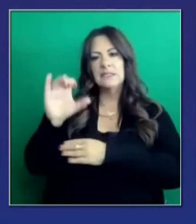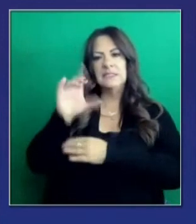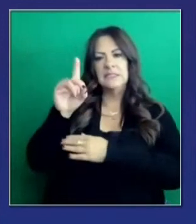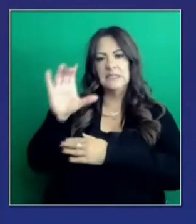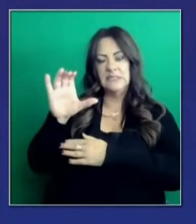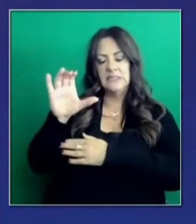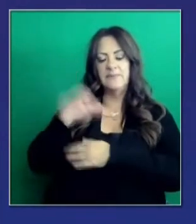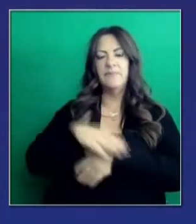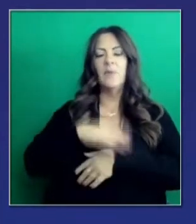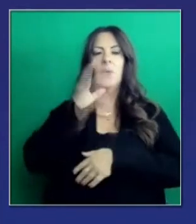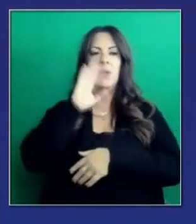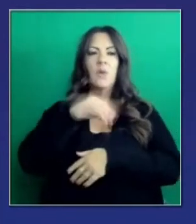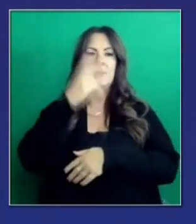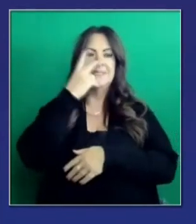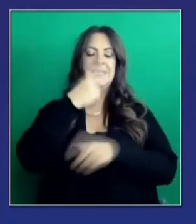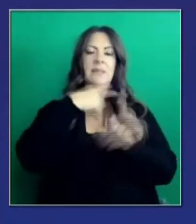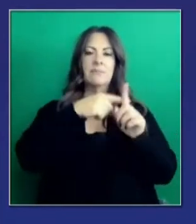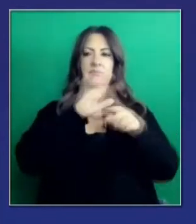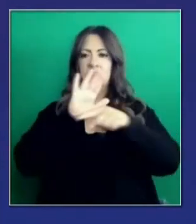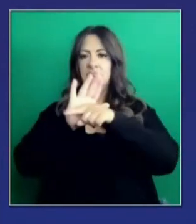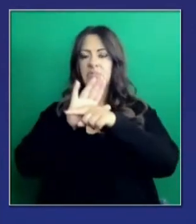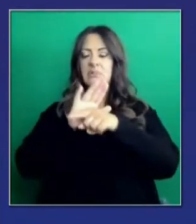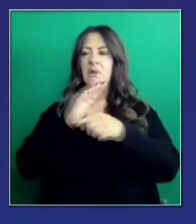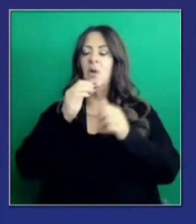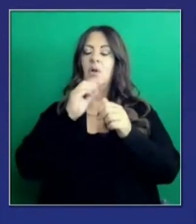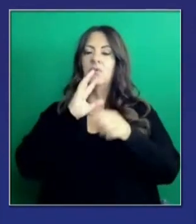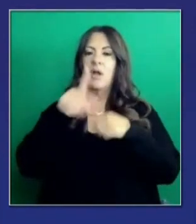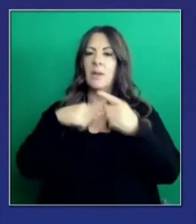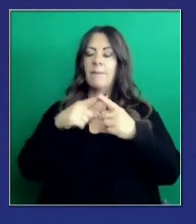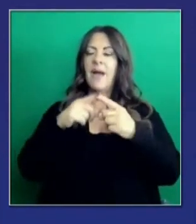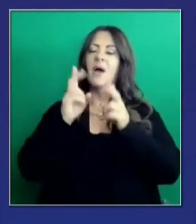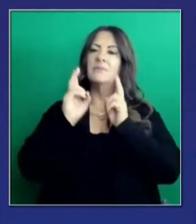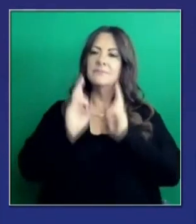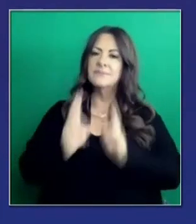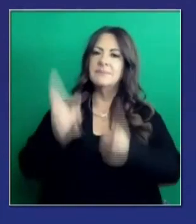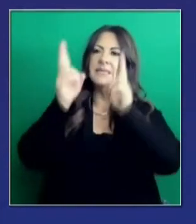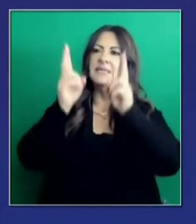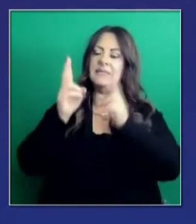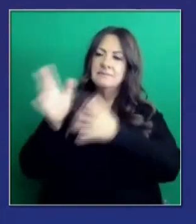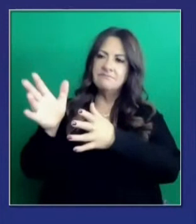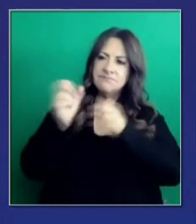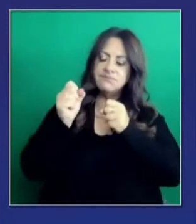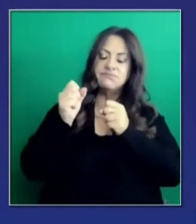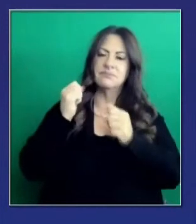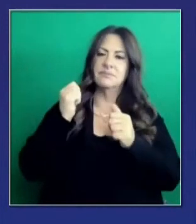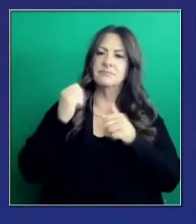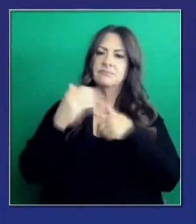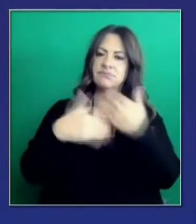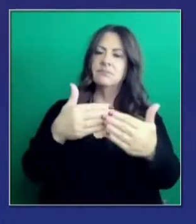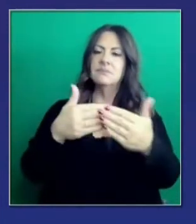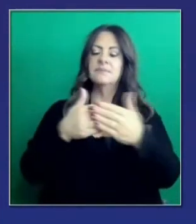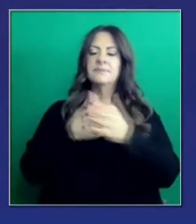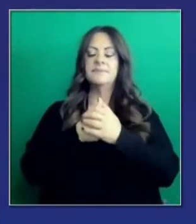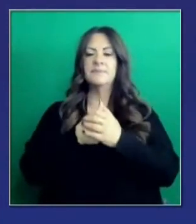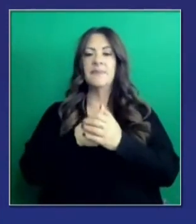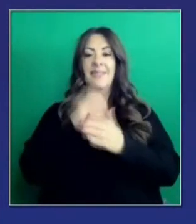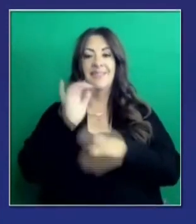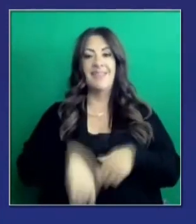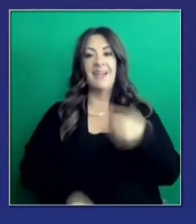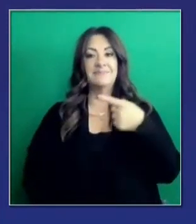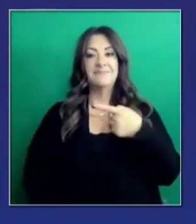as it relates speed and efficiency. Look, I get this. This slide represents what